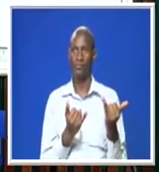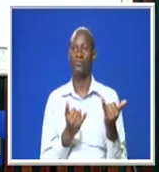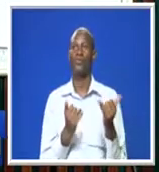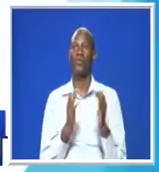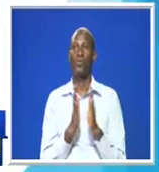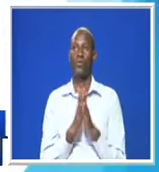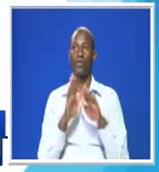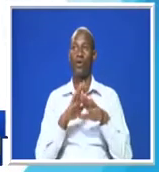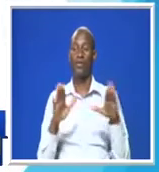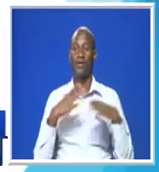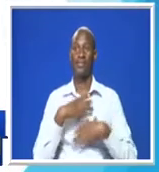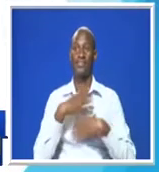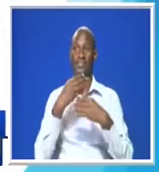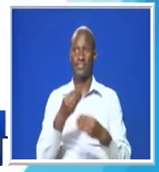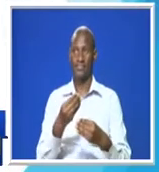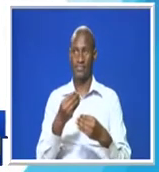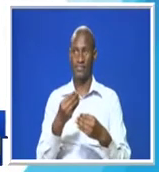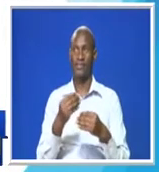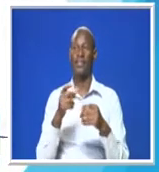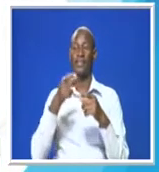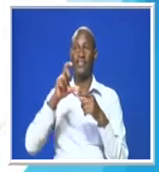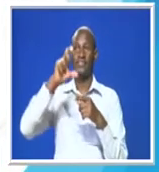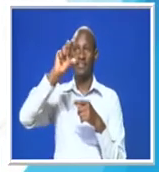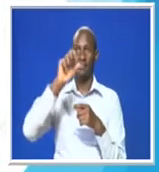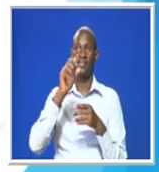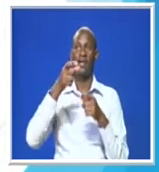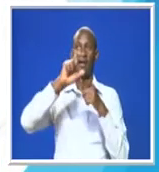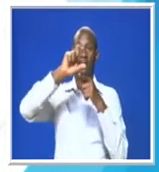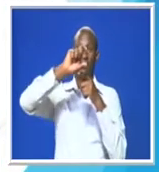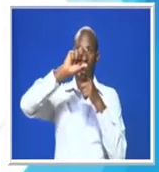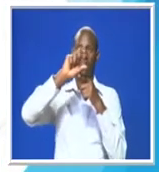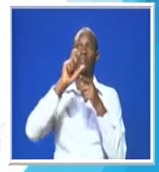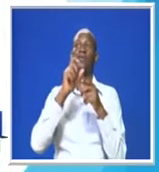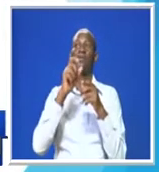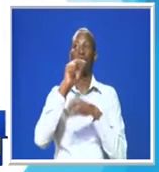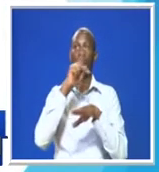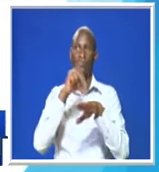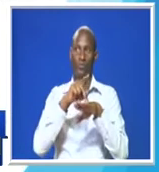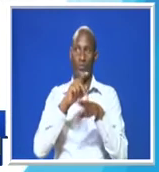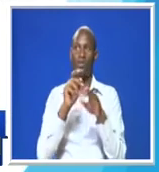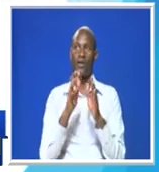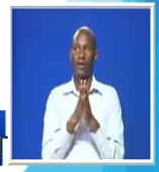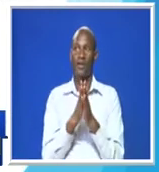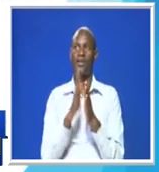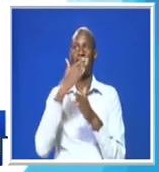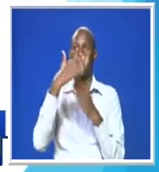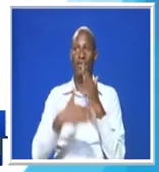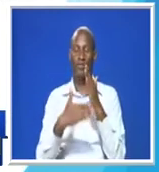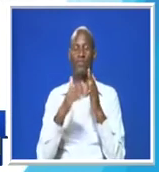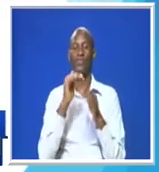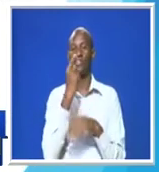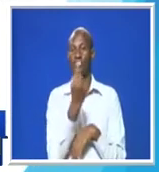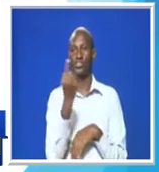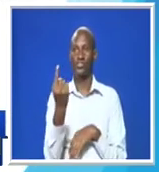With the compound interest, the interest is added to the principal at the end of